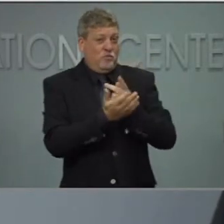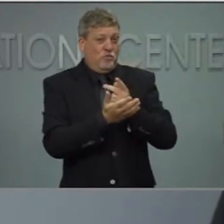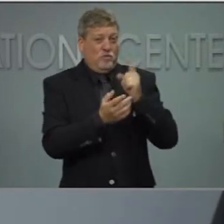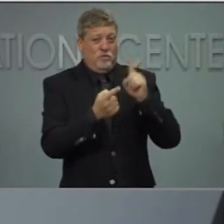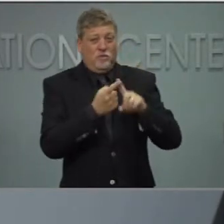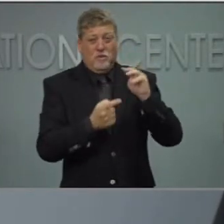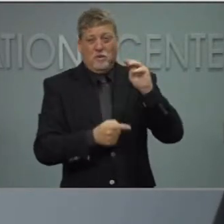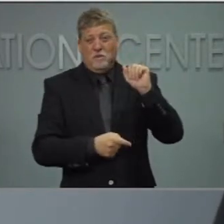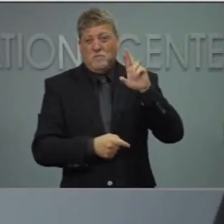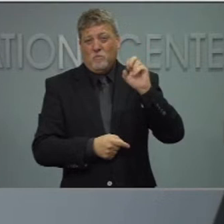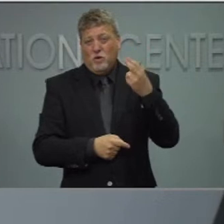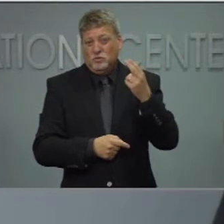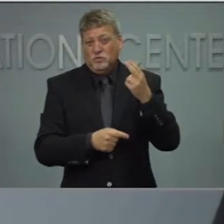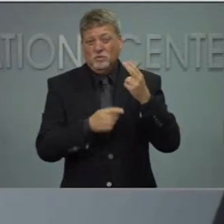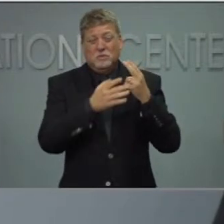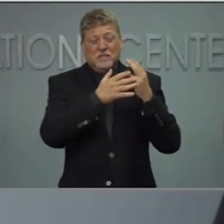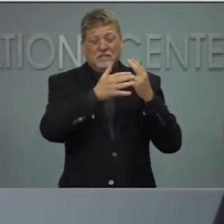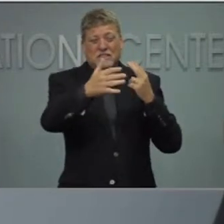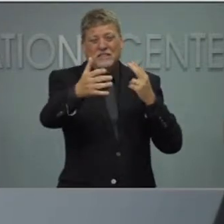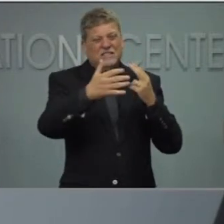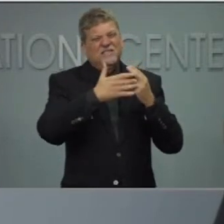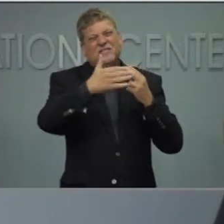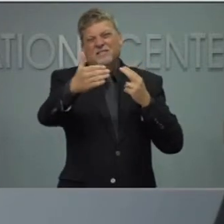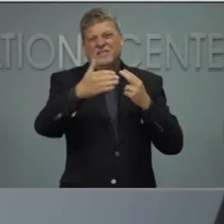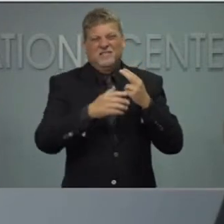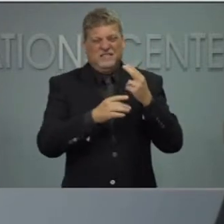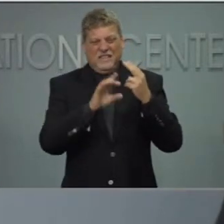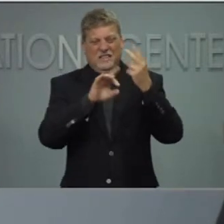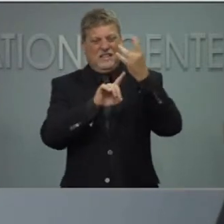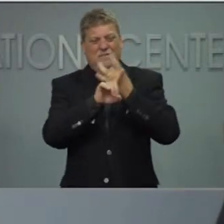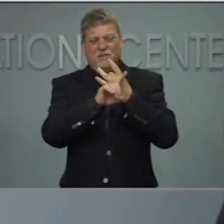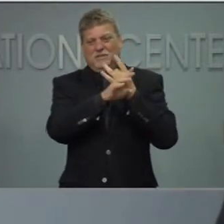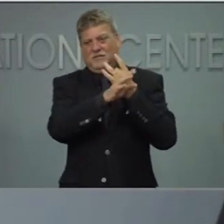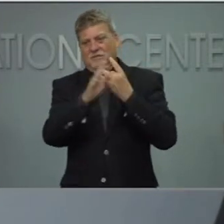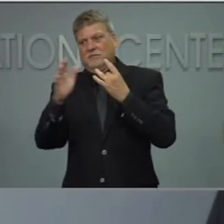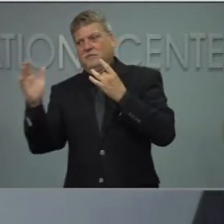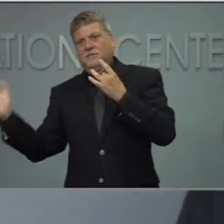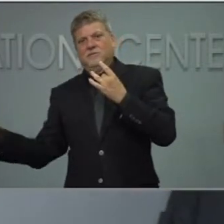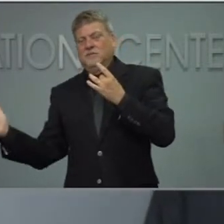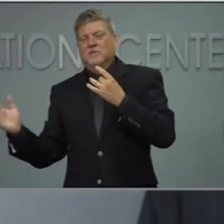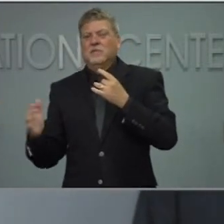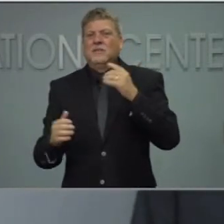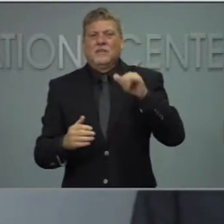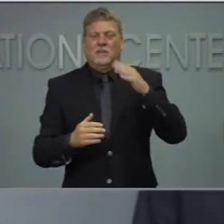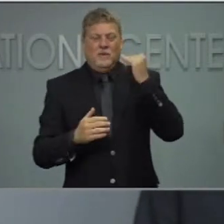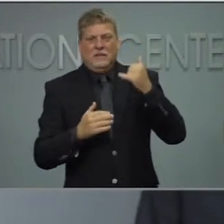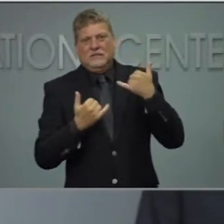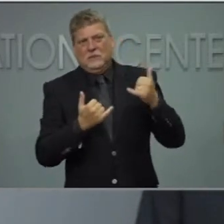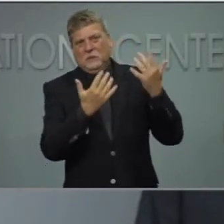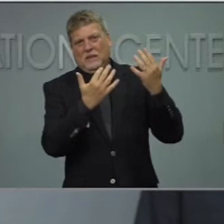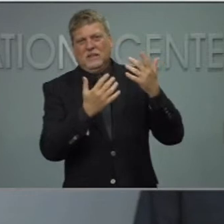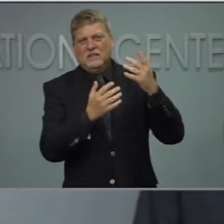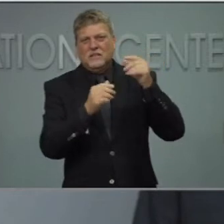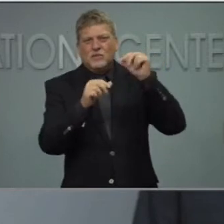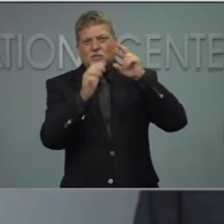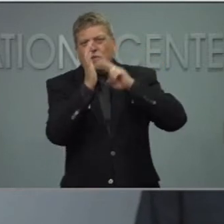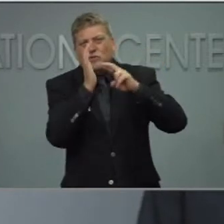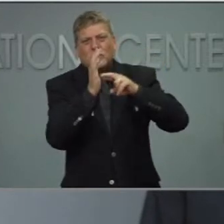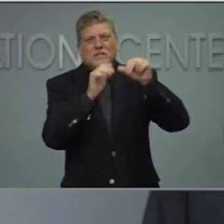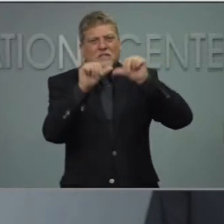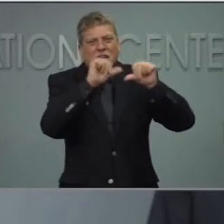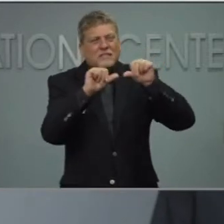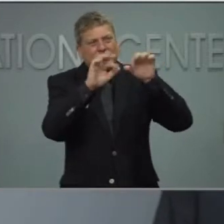timing perspective, they still have a little bit more time to gather more data. So I think jury is still out. Scientists are still working in terms